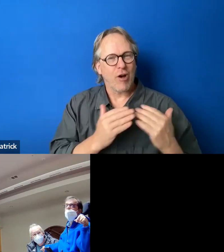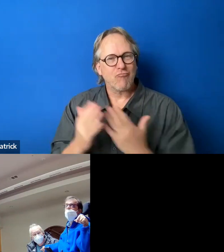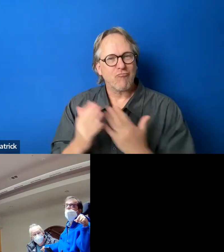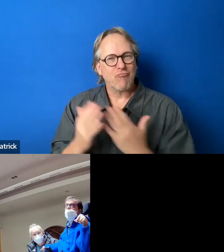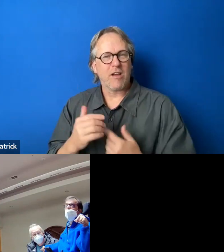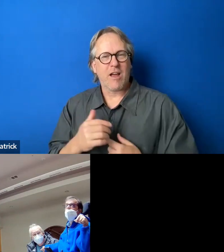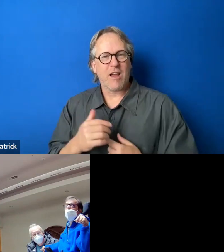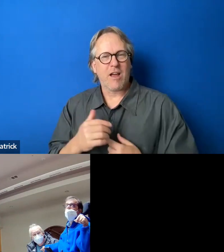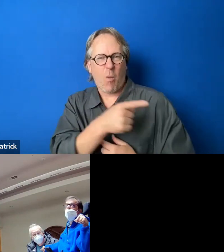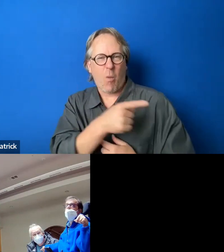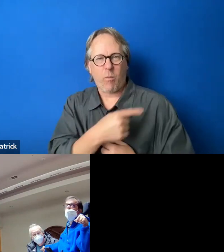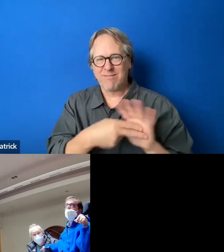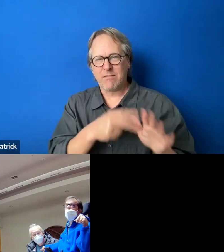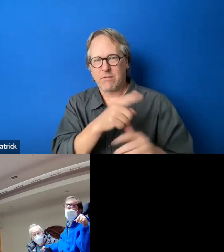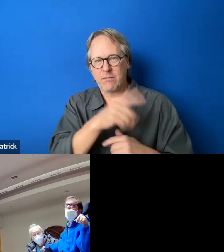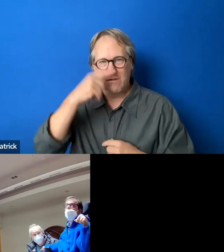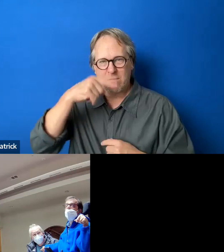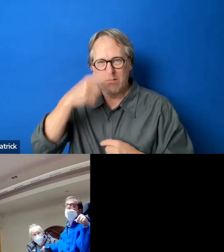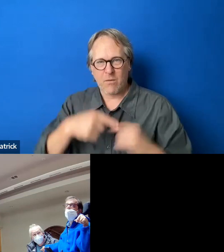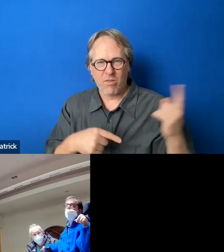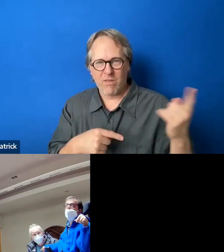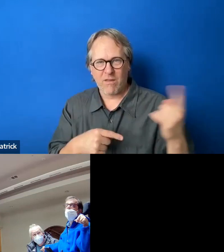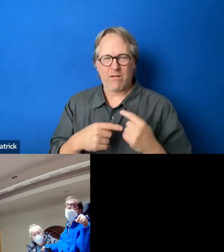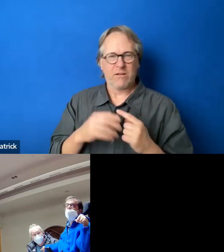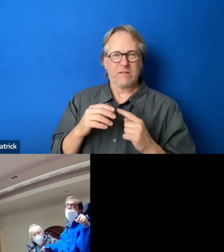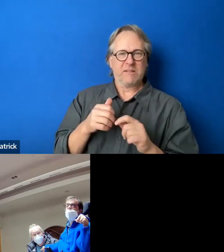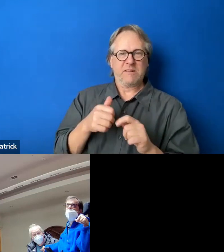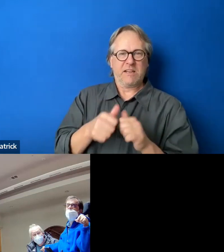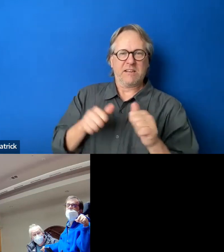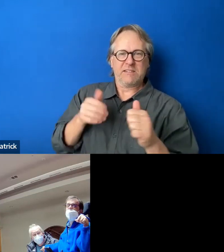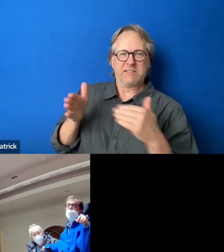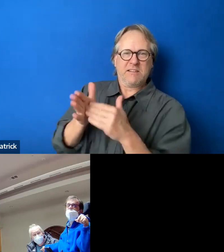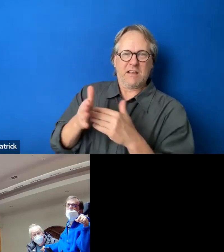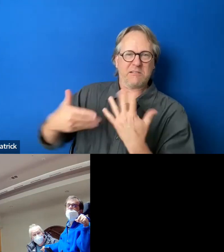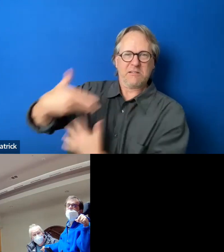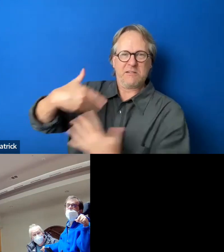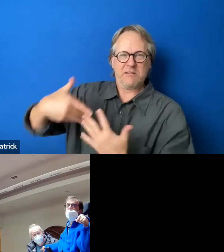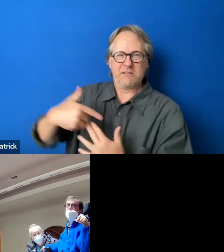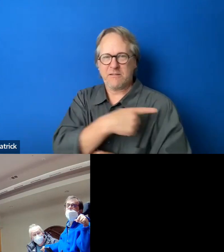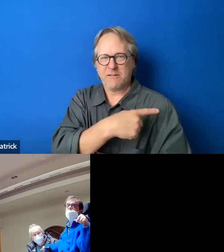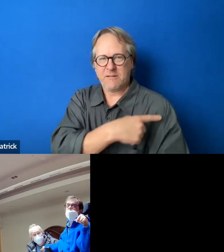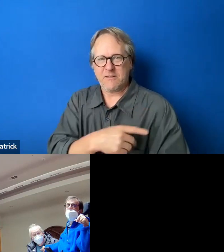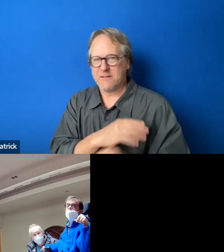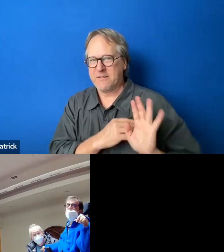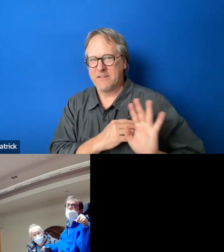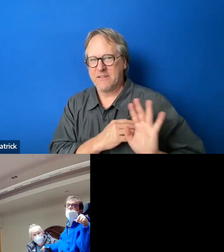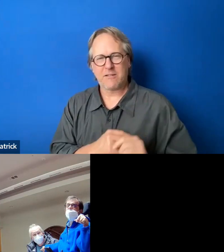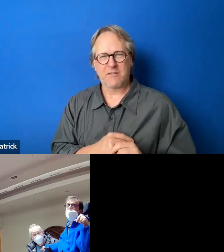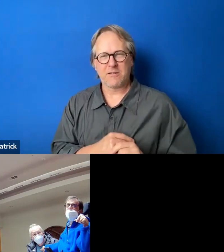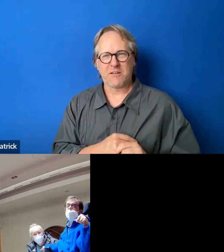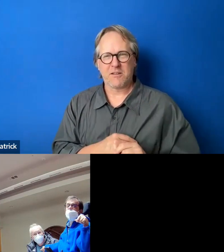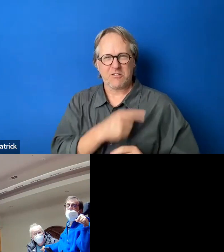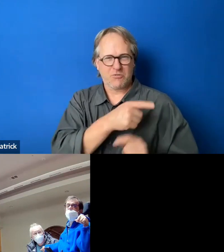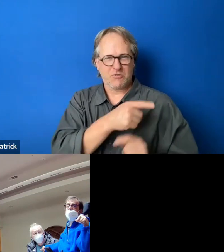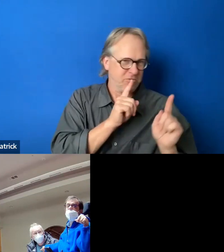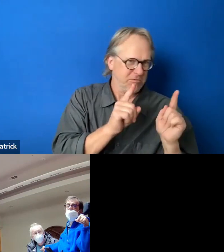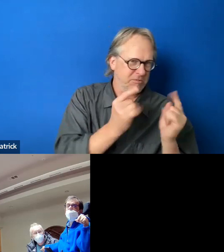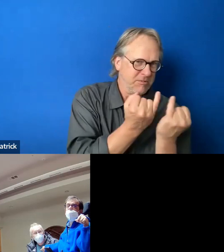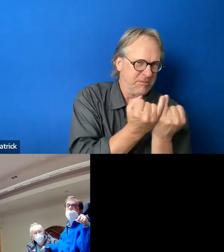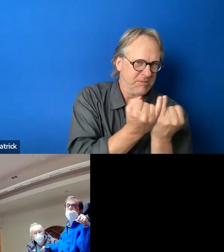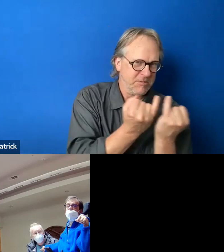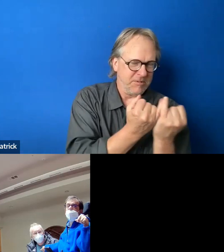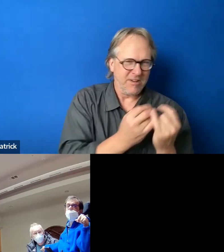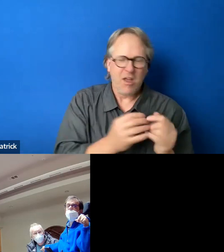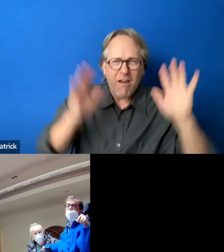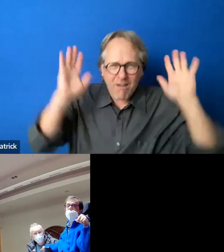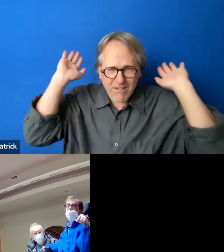they're whatever, or, you know, you know, why does she talk to herself, or why this